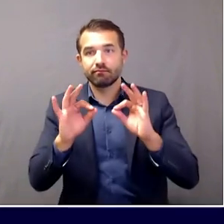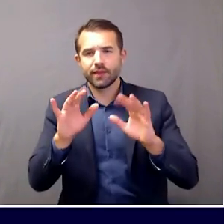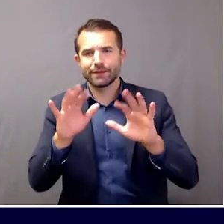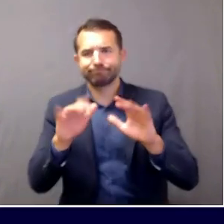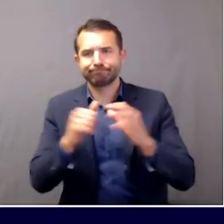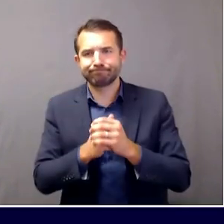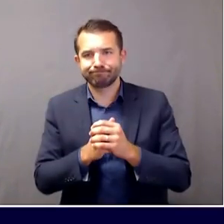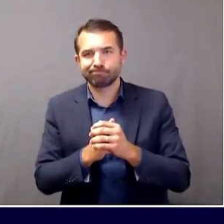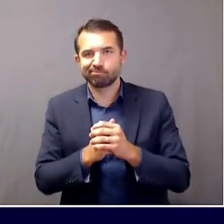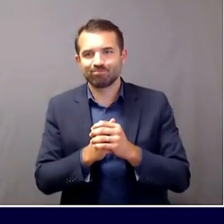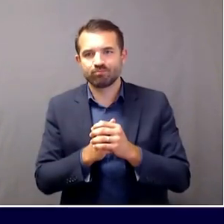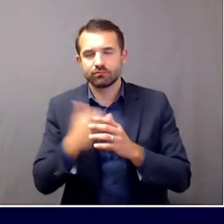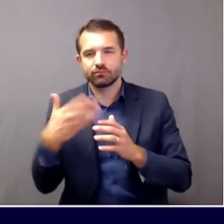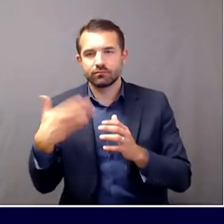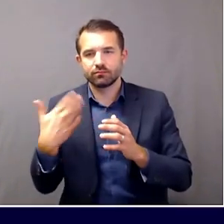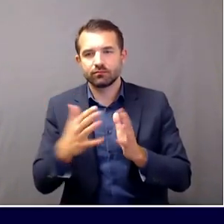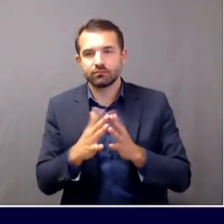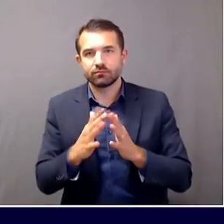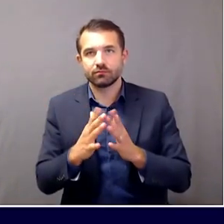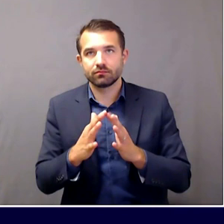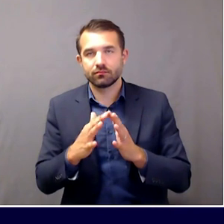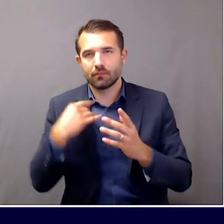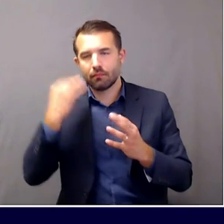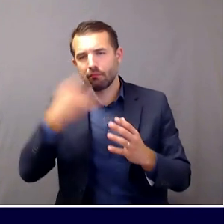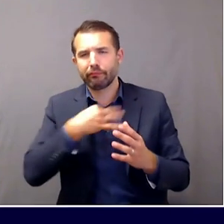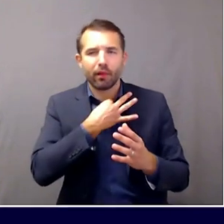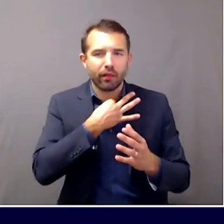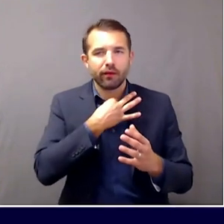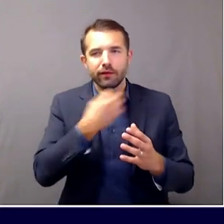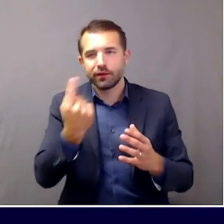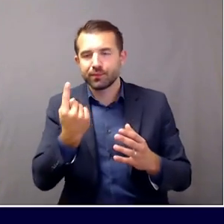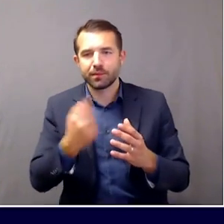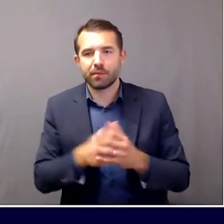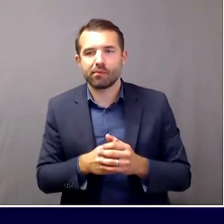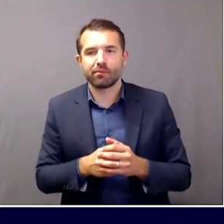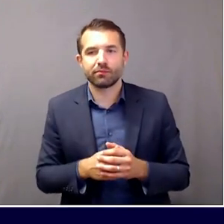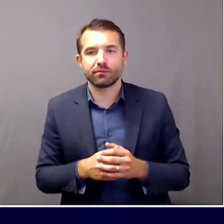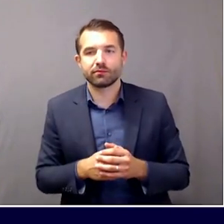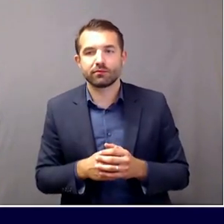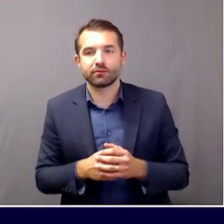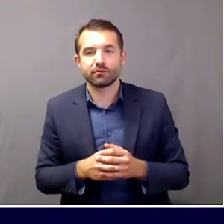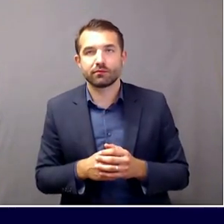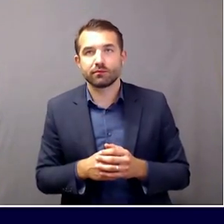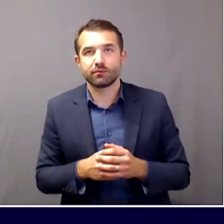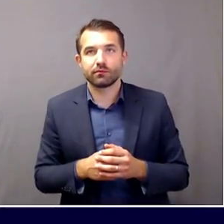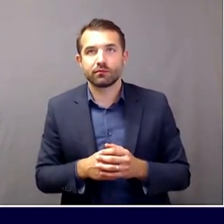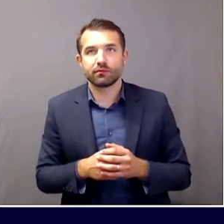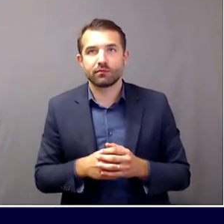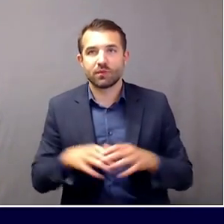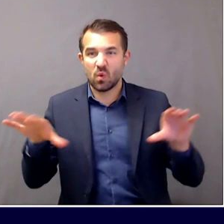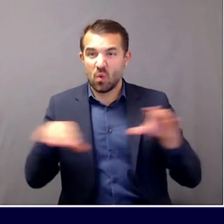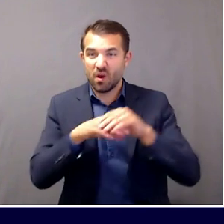I'm curious if the state has ever closed out the Millinocket wedding and